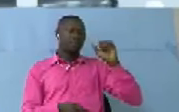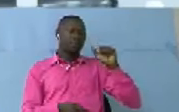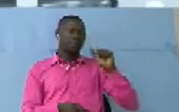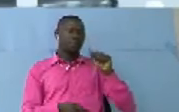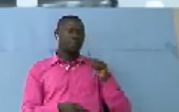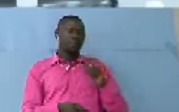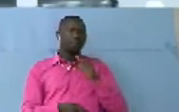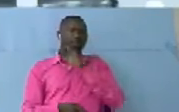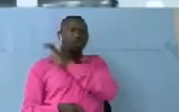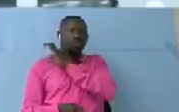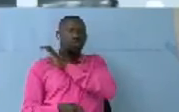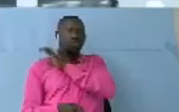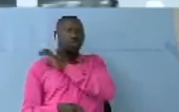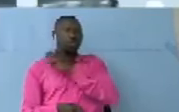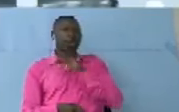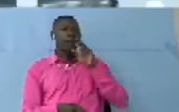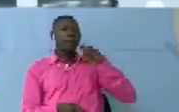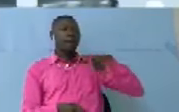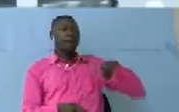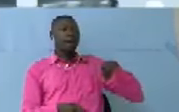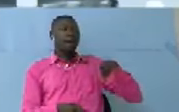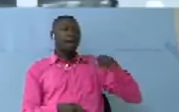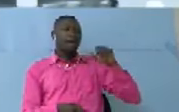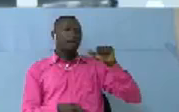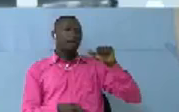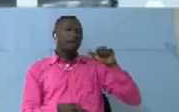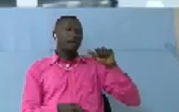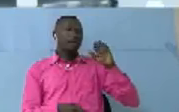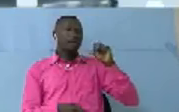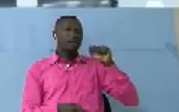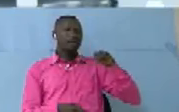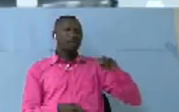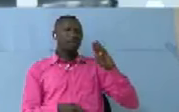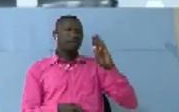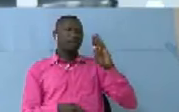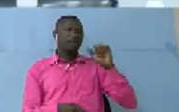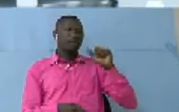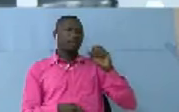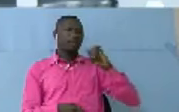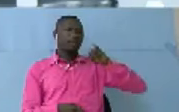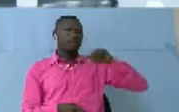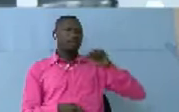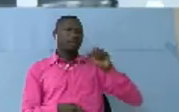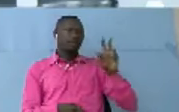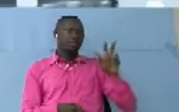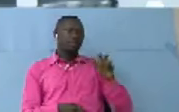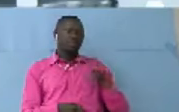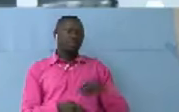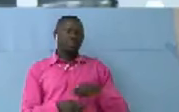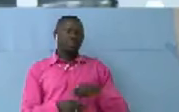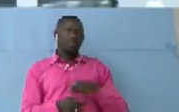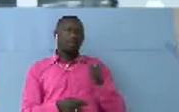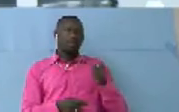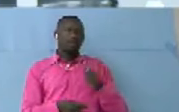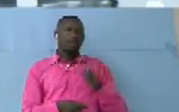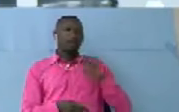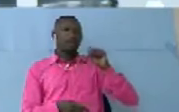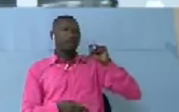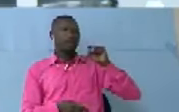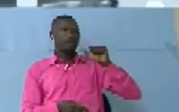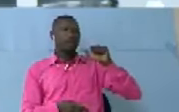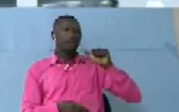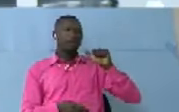Mr. Mbenga, Usenu Mbenga. Usenu Mbenga. Another brother, I forget his name, is also Mbenga. Sol Mbenga. Sol Mbenga.